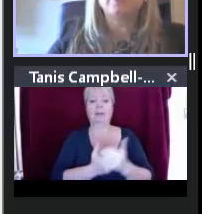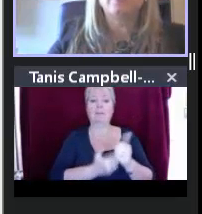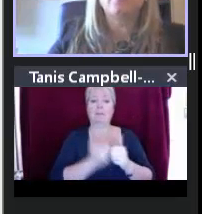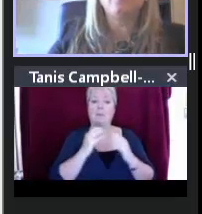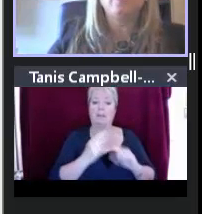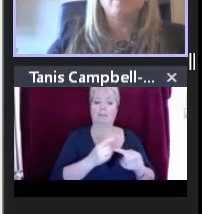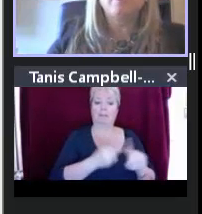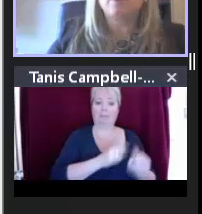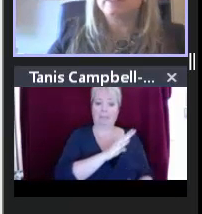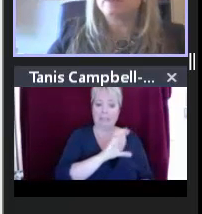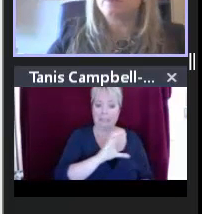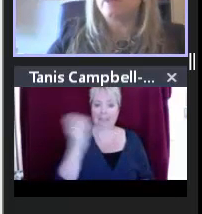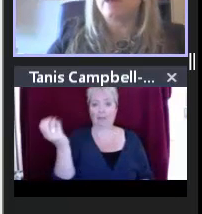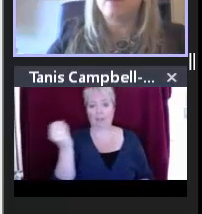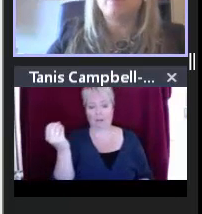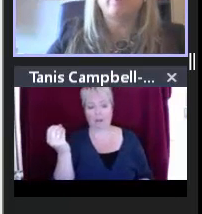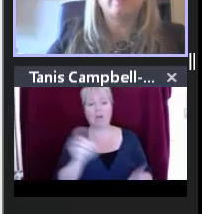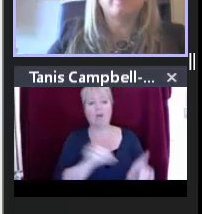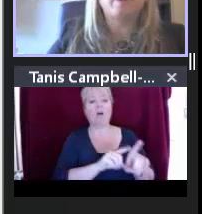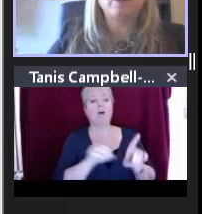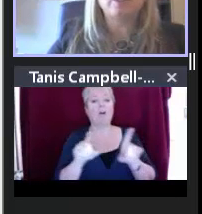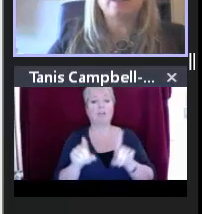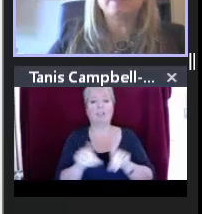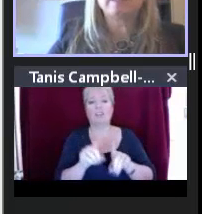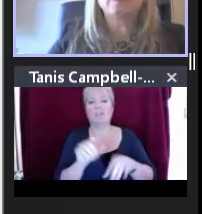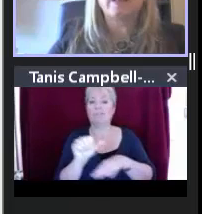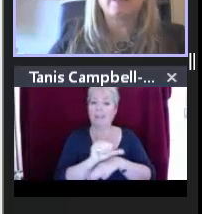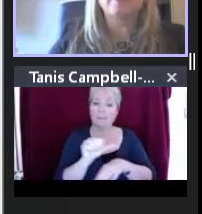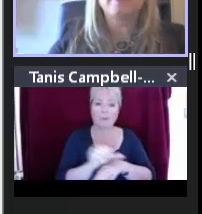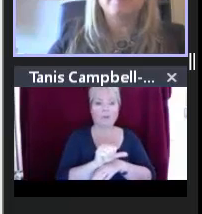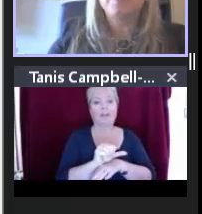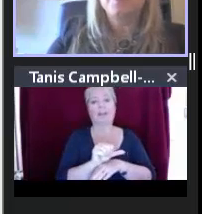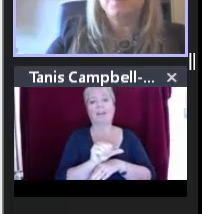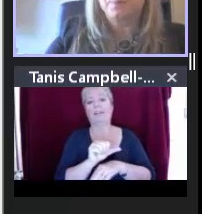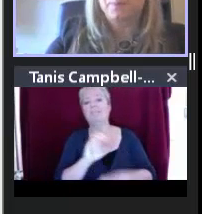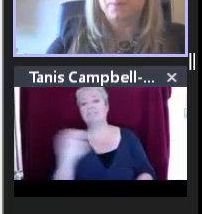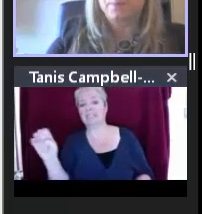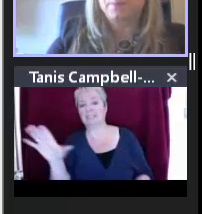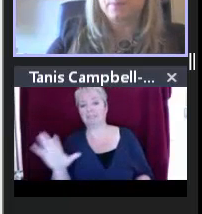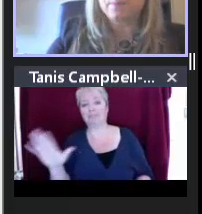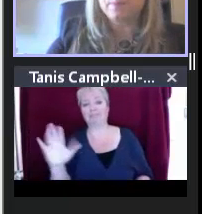and Ontario, but also within Alberta and the Maritimes as well.